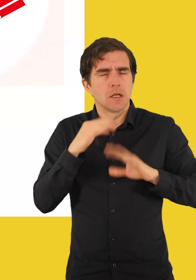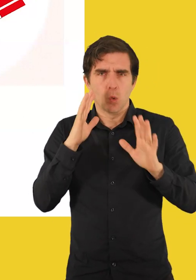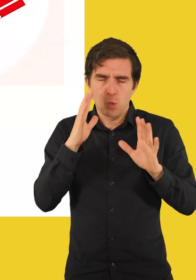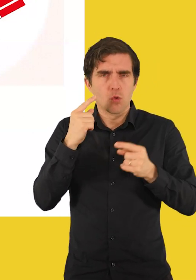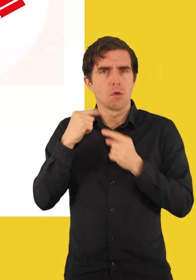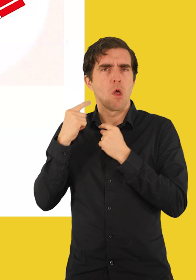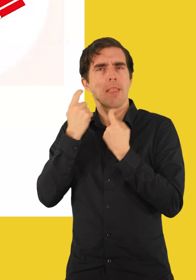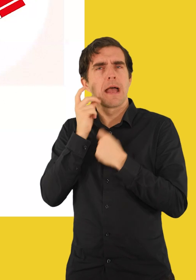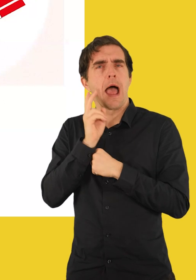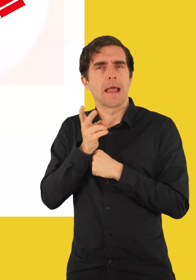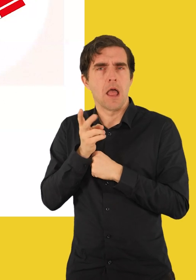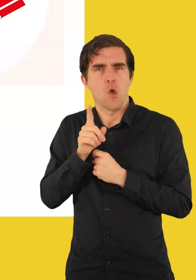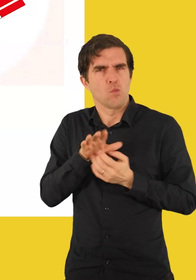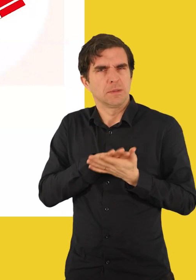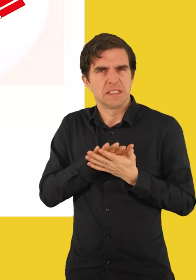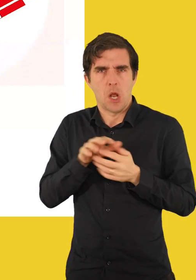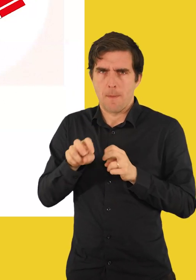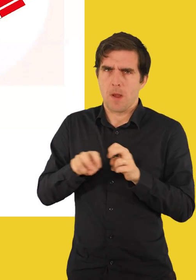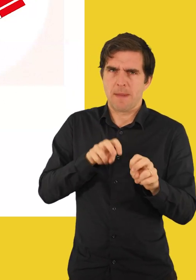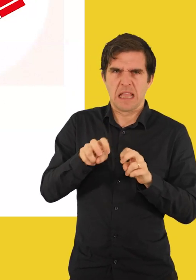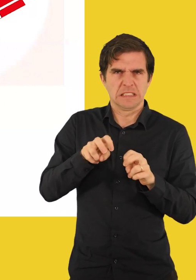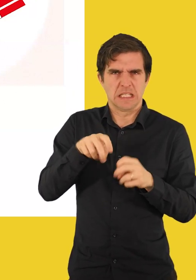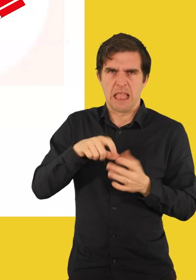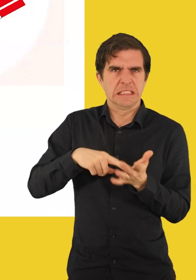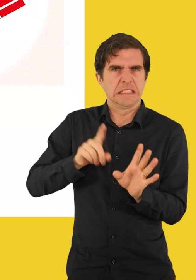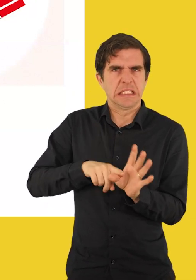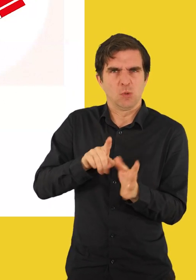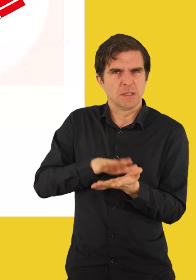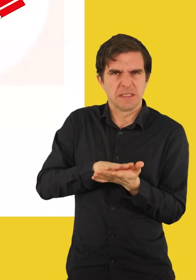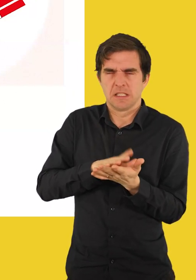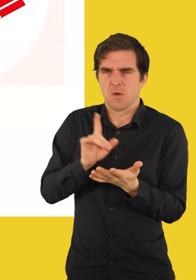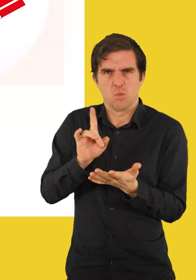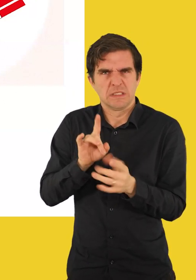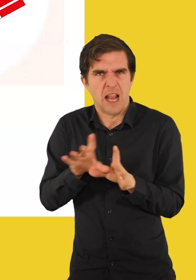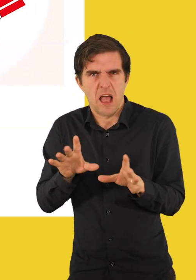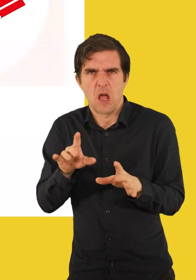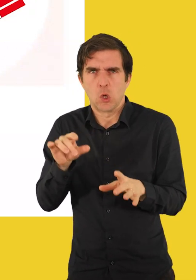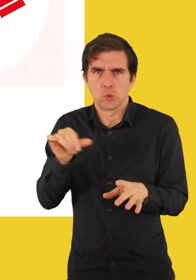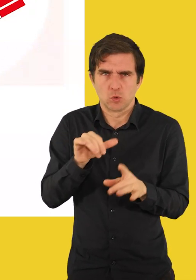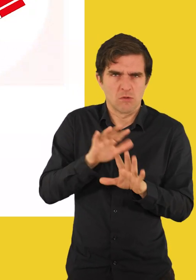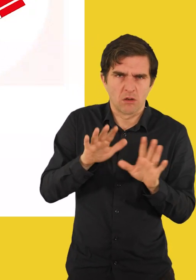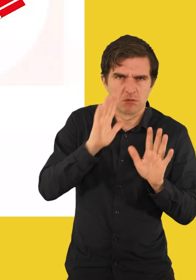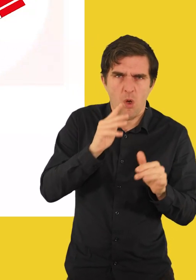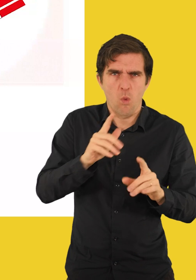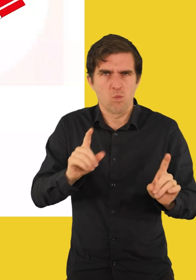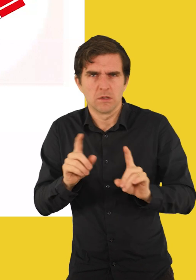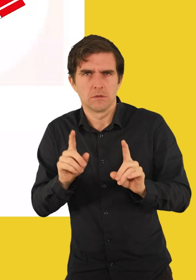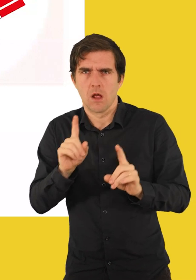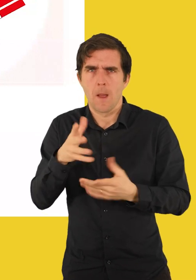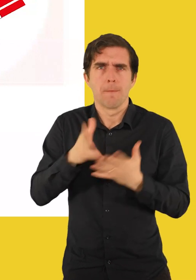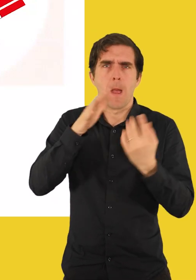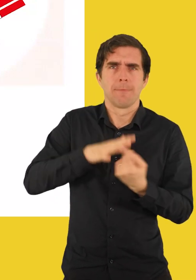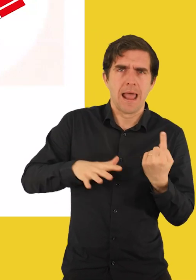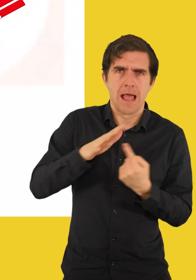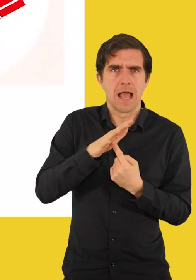rethought what does mobility mean in a city, or what does public space mean, and maybe we shouldn't be focused on mobility as much